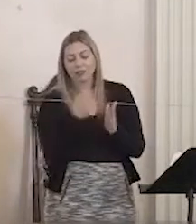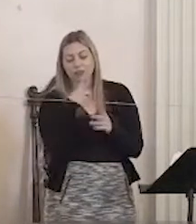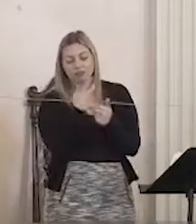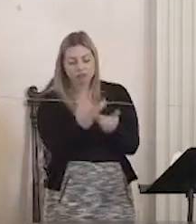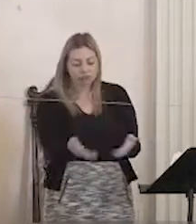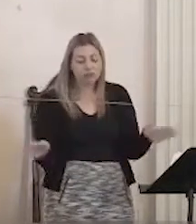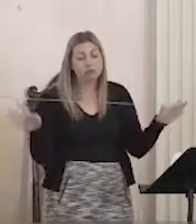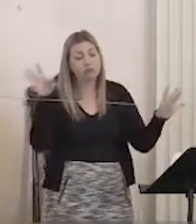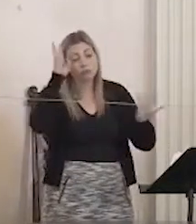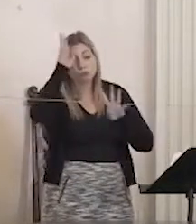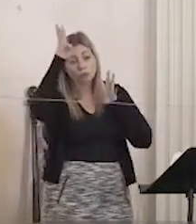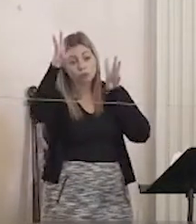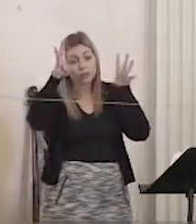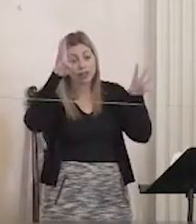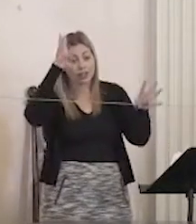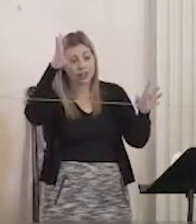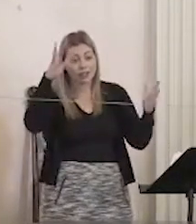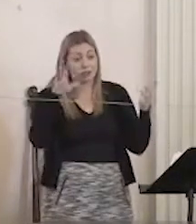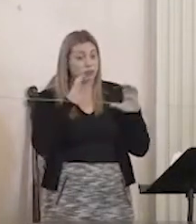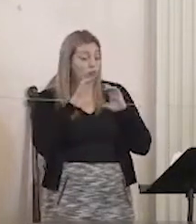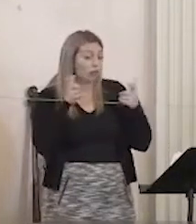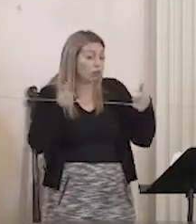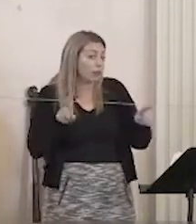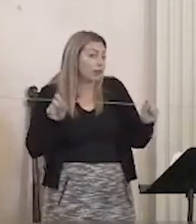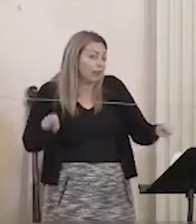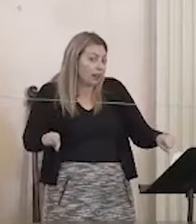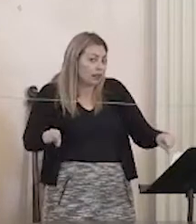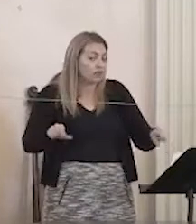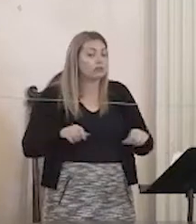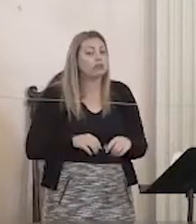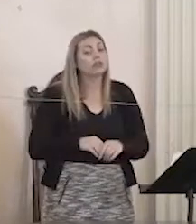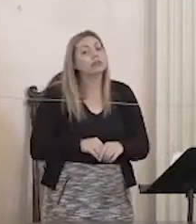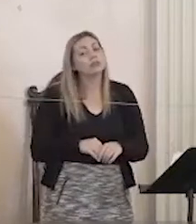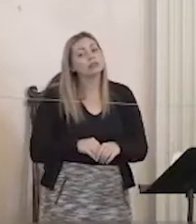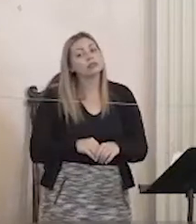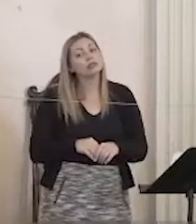and creative this conversation can be.